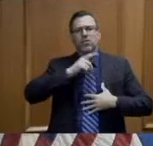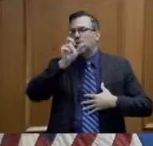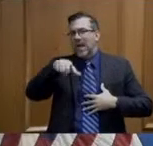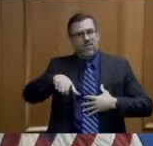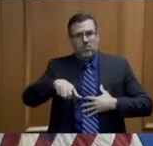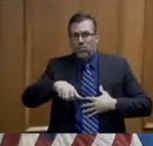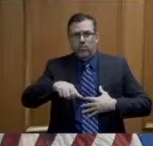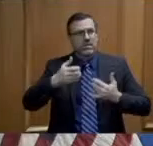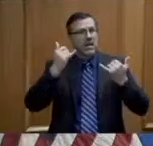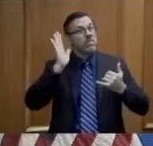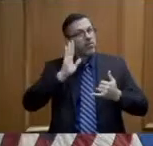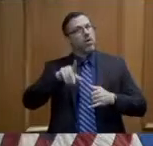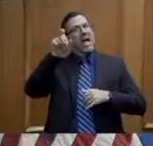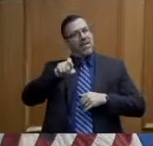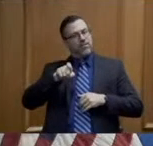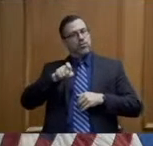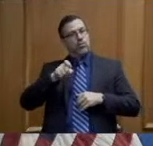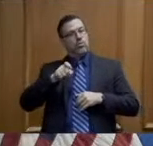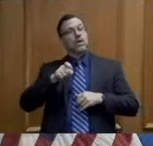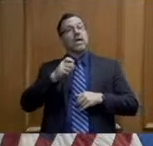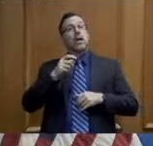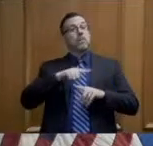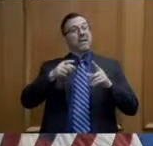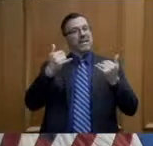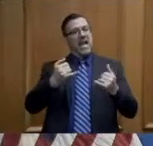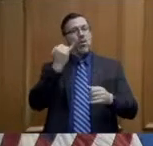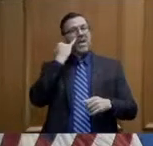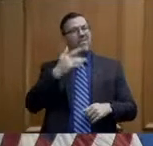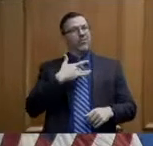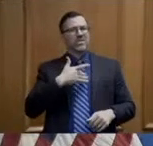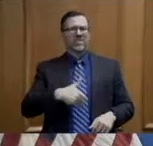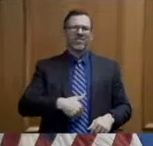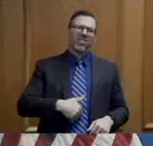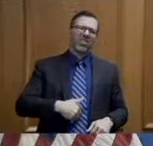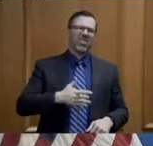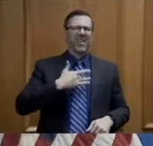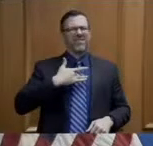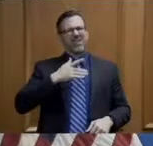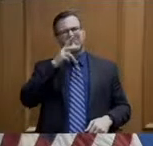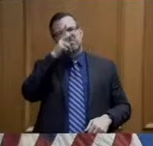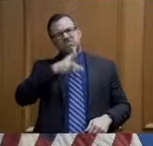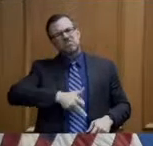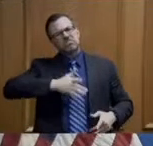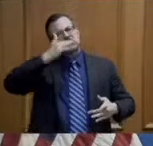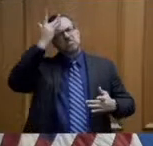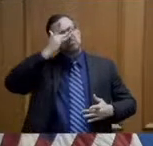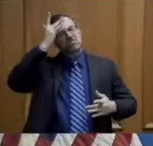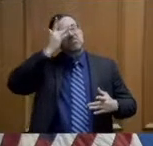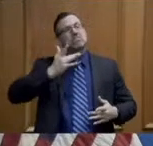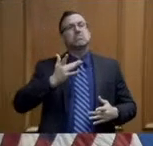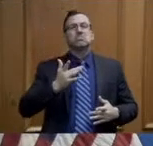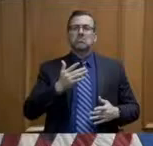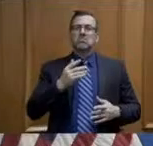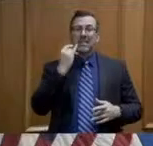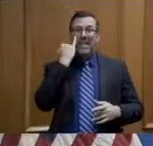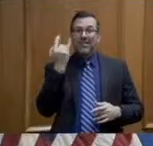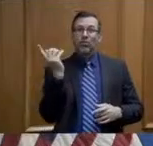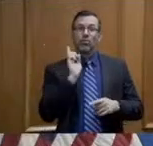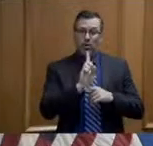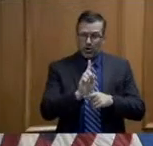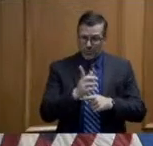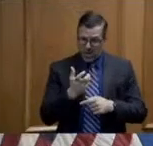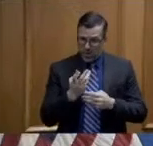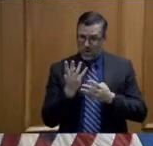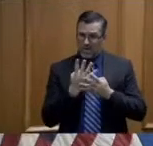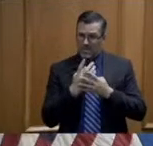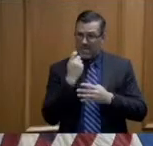you think you need a test, we will test you. If you're confused about what the symptoms might be or want more information, I encourage you to check